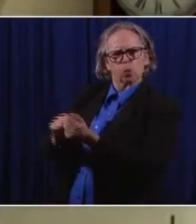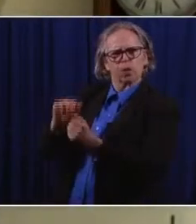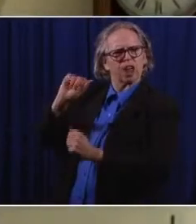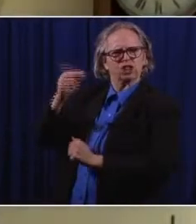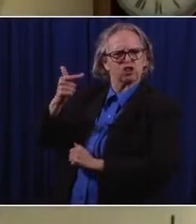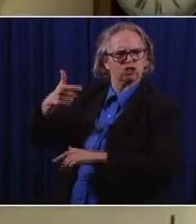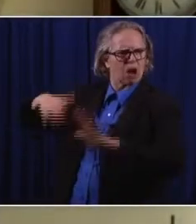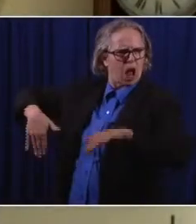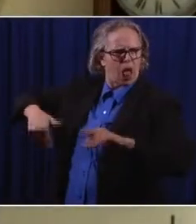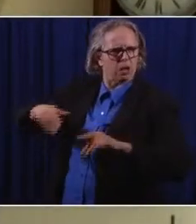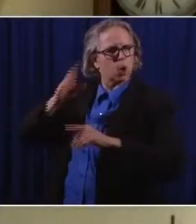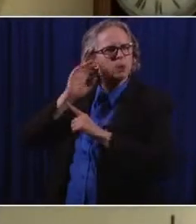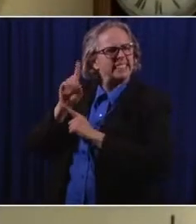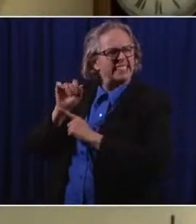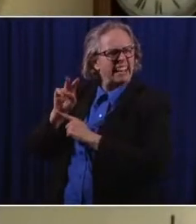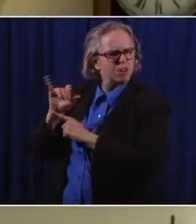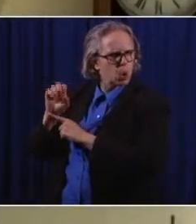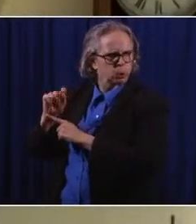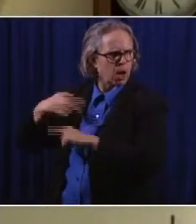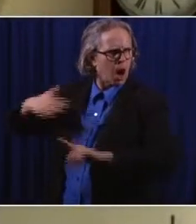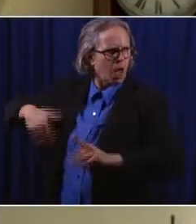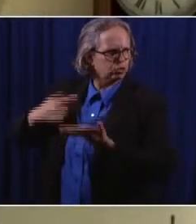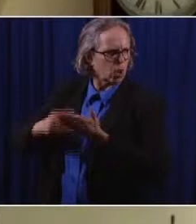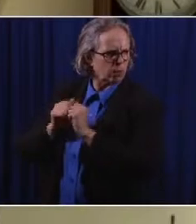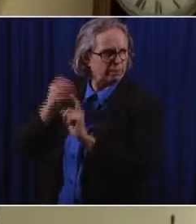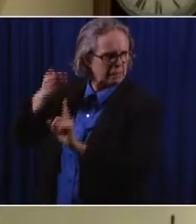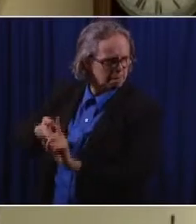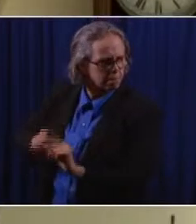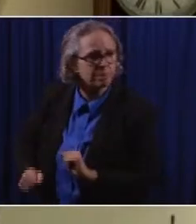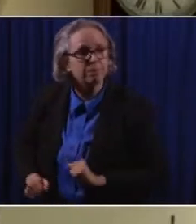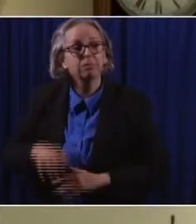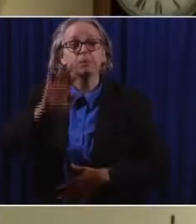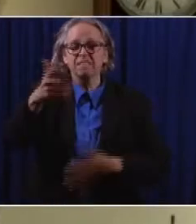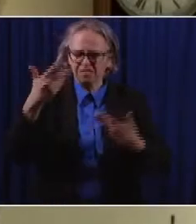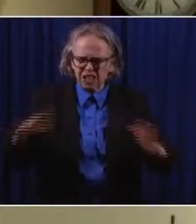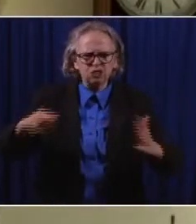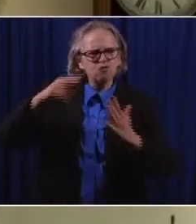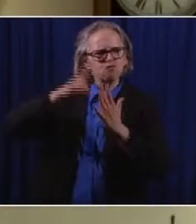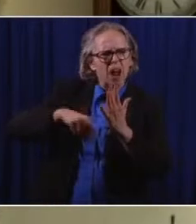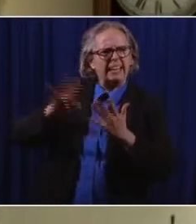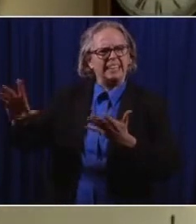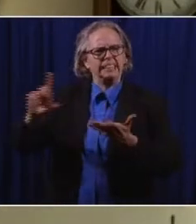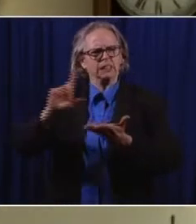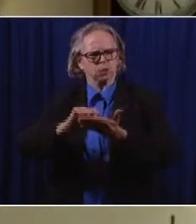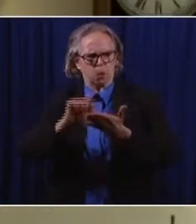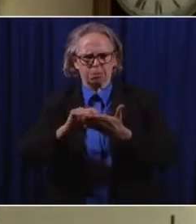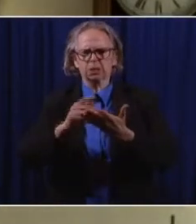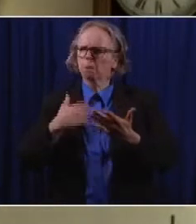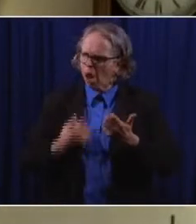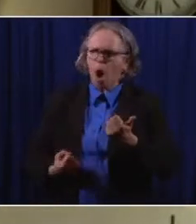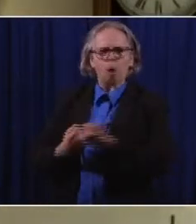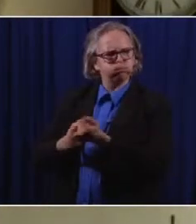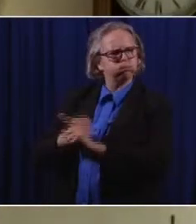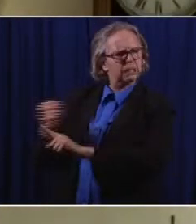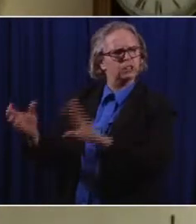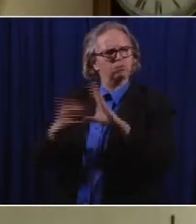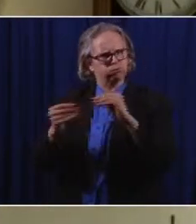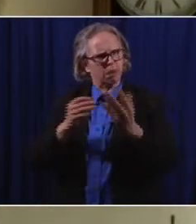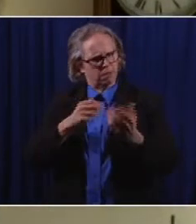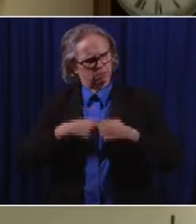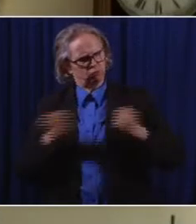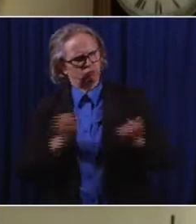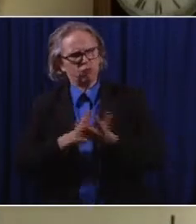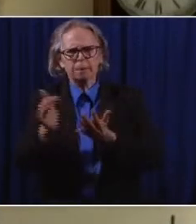it. But I think from what I read in the paper at least, I think he's right that transparency is always good, and more information